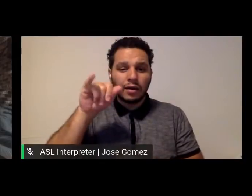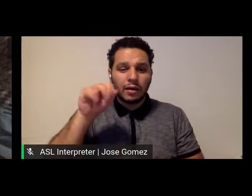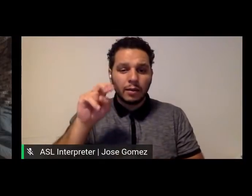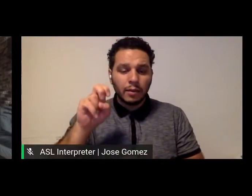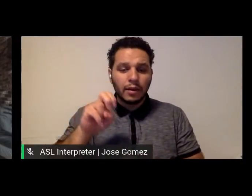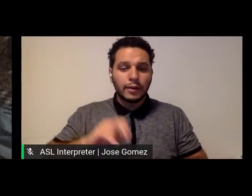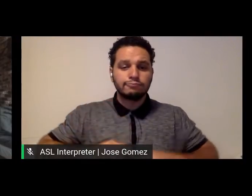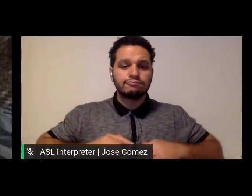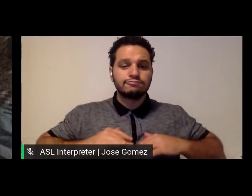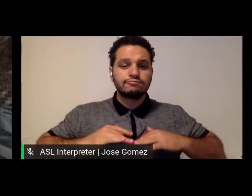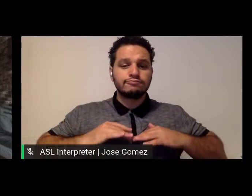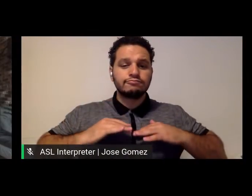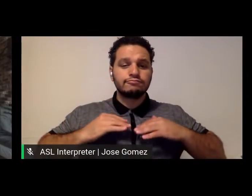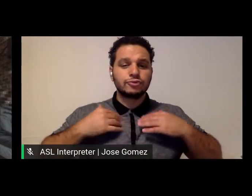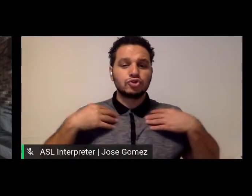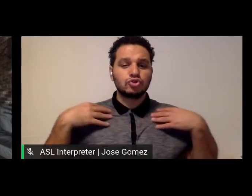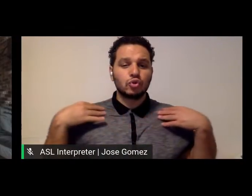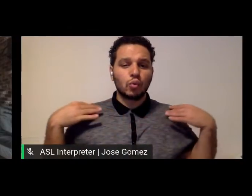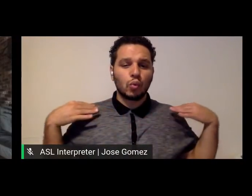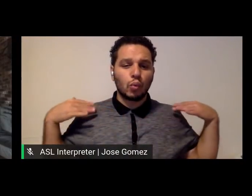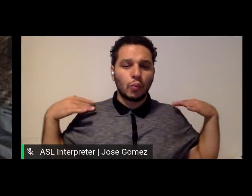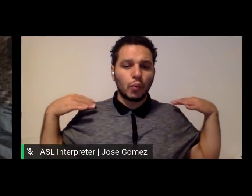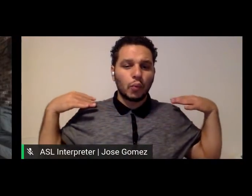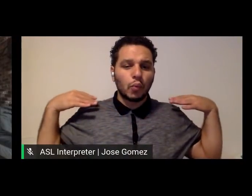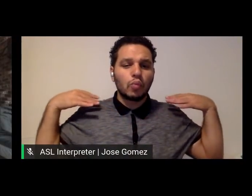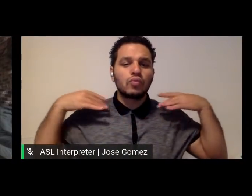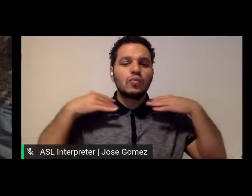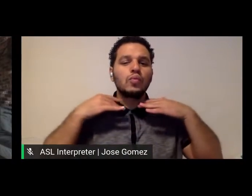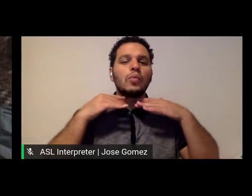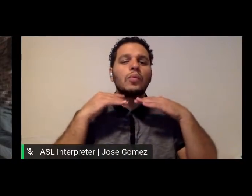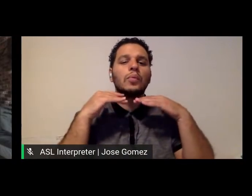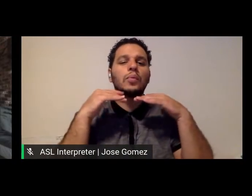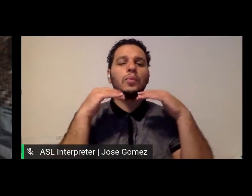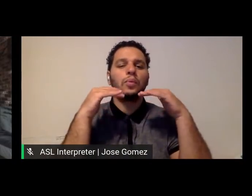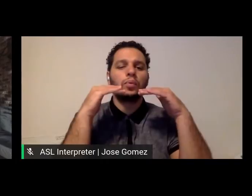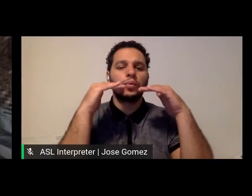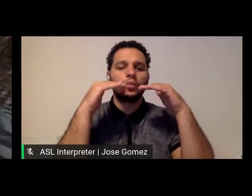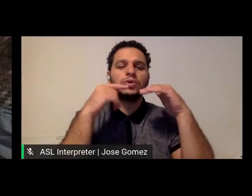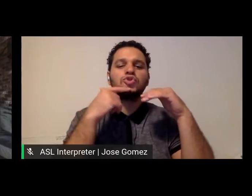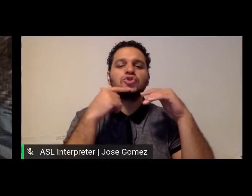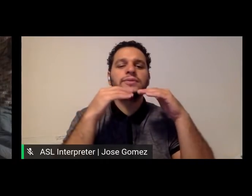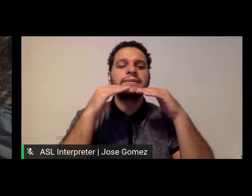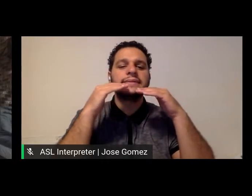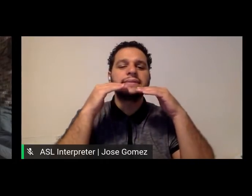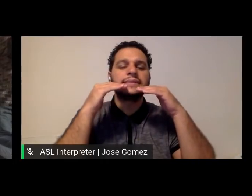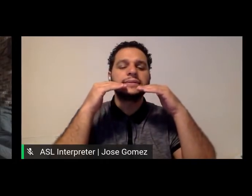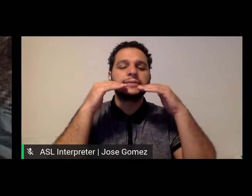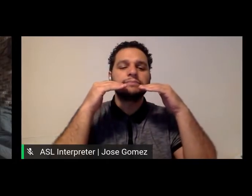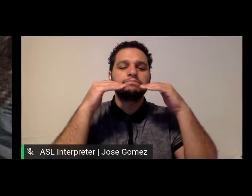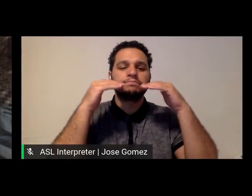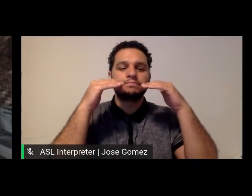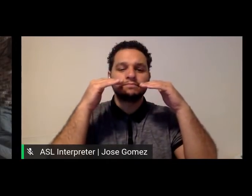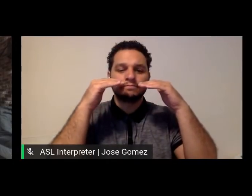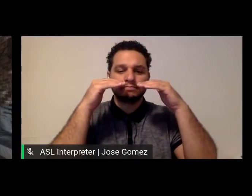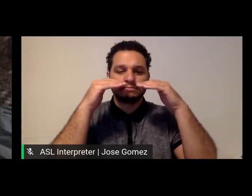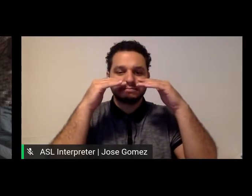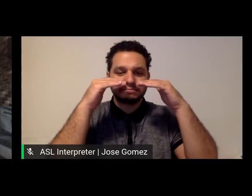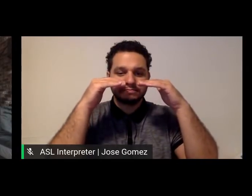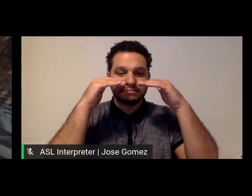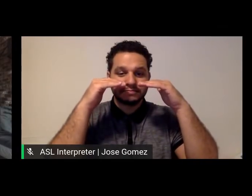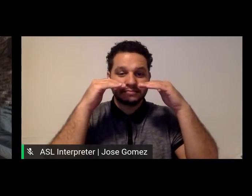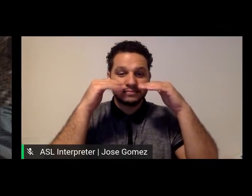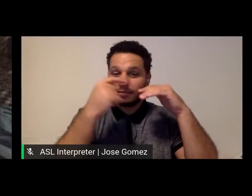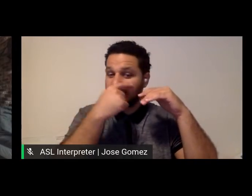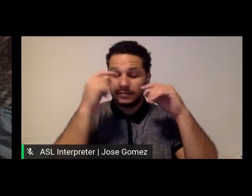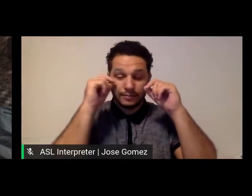up through your shoulders, your neck, your chin, your mouth. You can